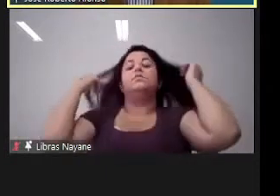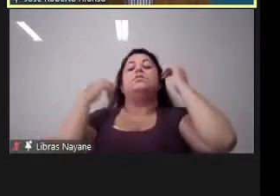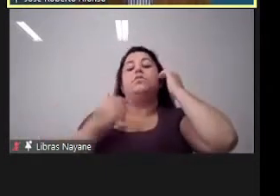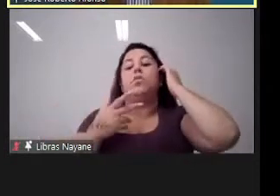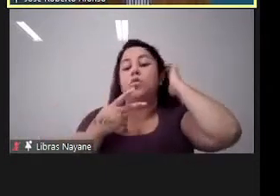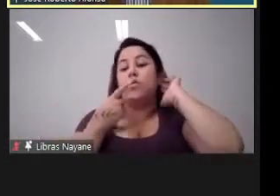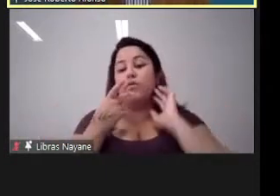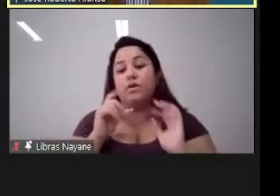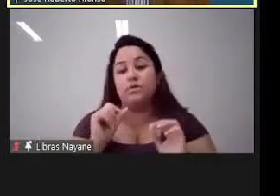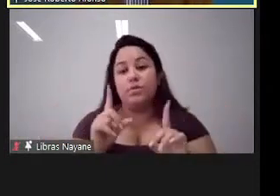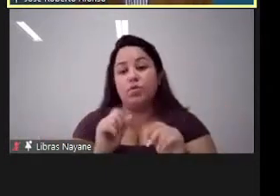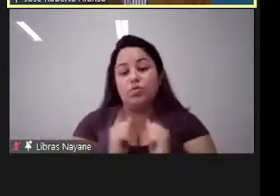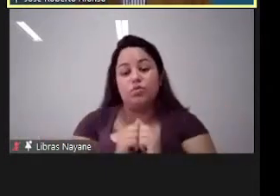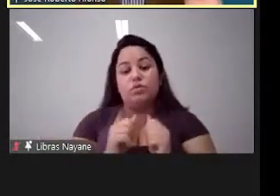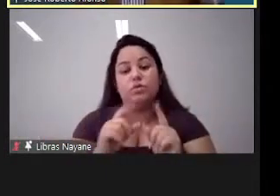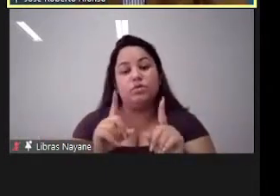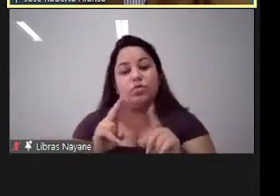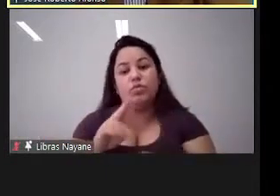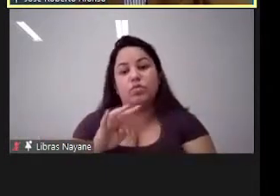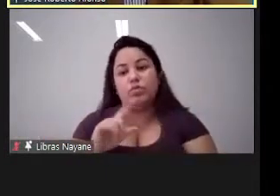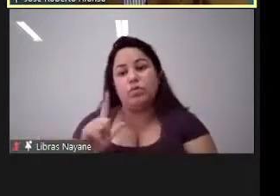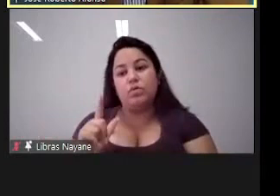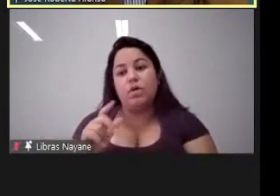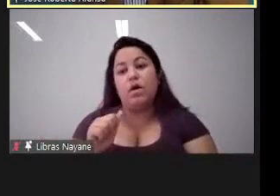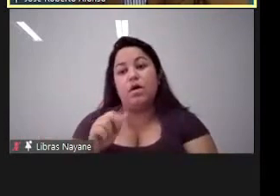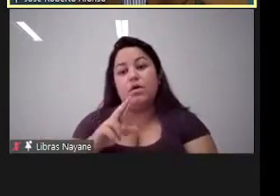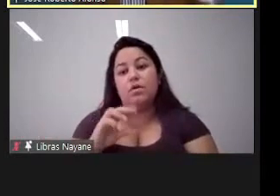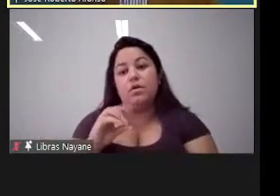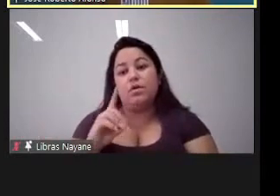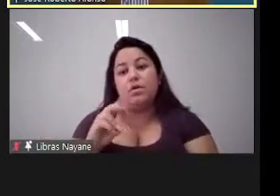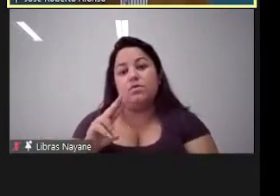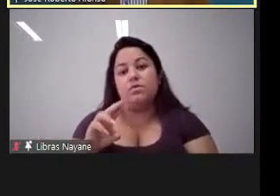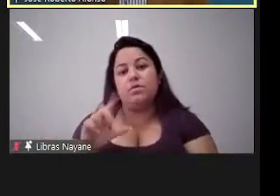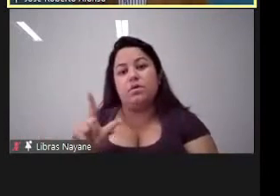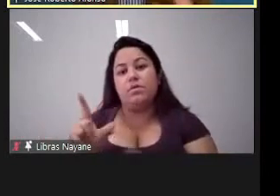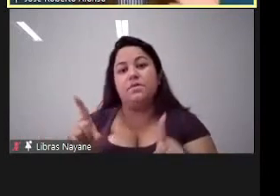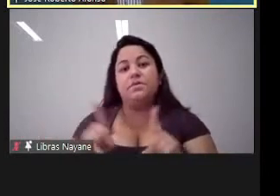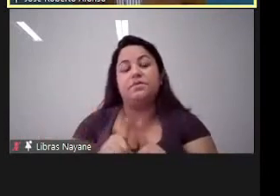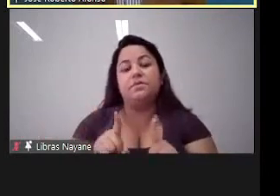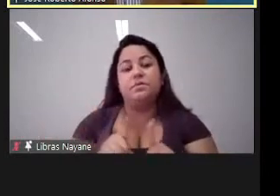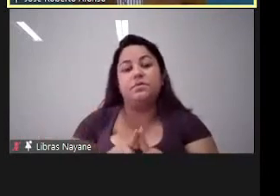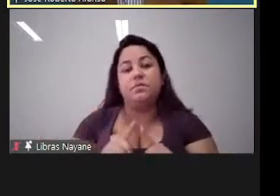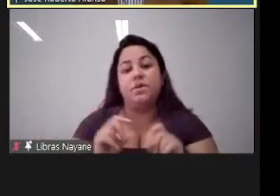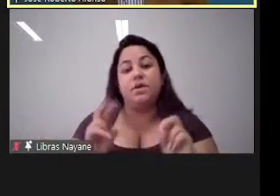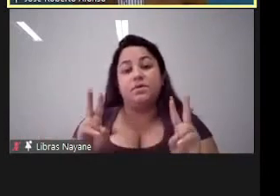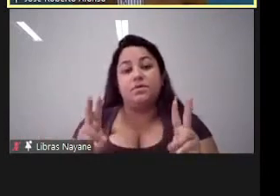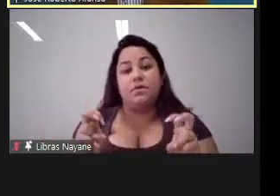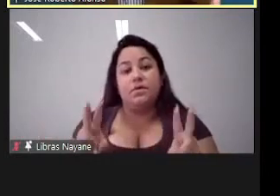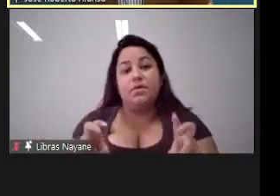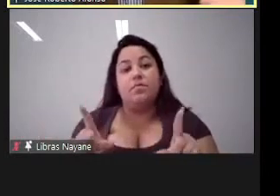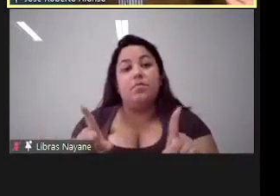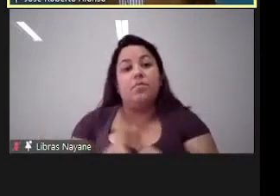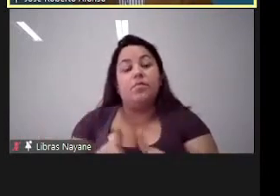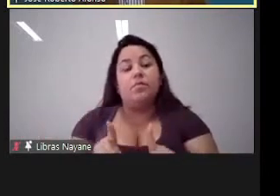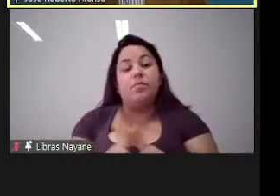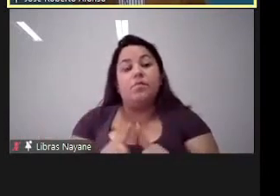cost to help the majority of the contributors that cannot contribute